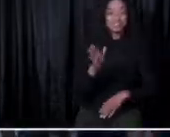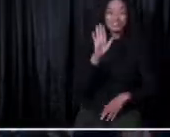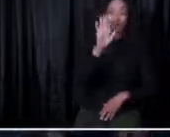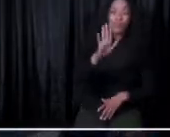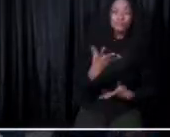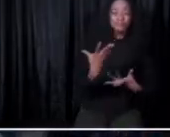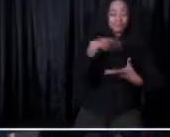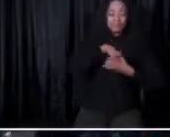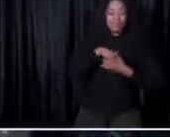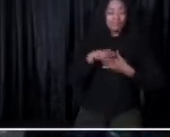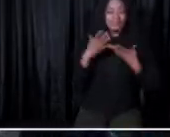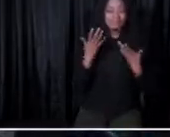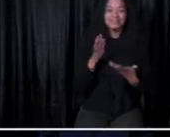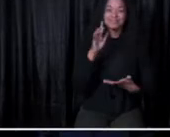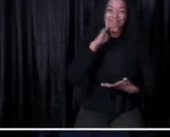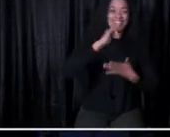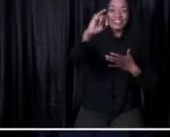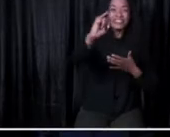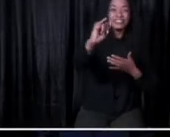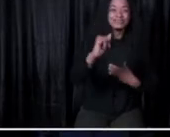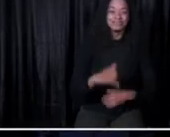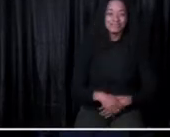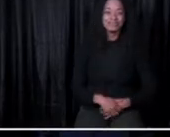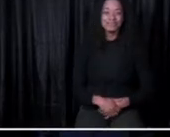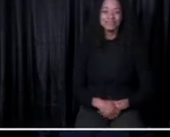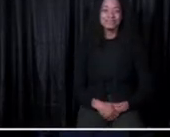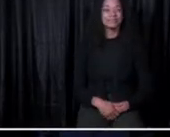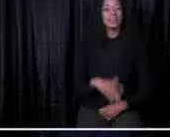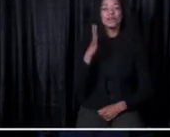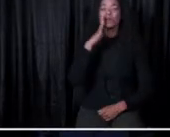And you will never cease to be a hornet.